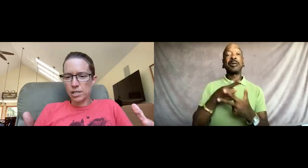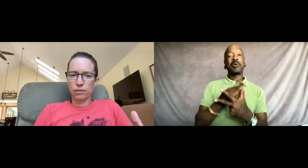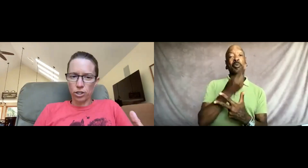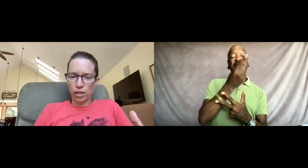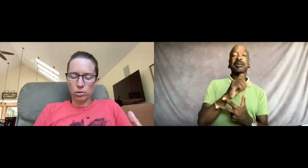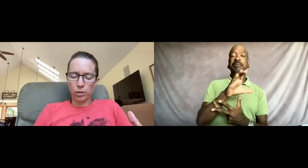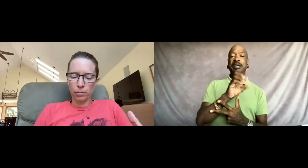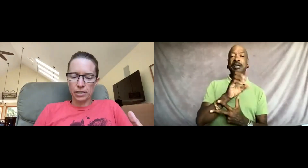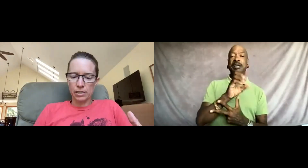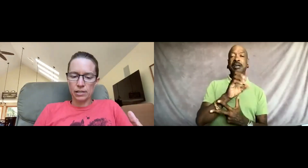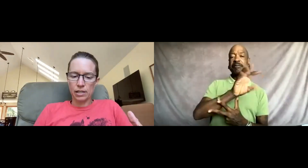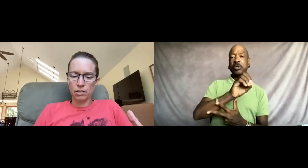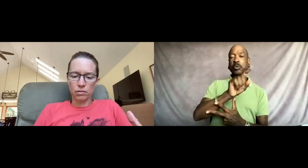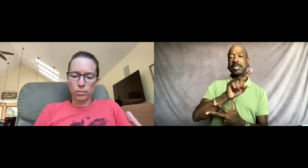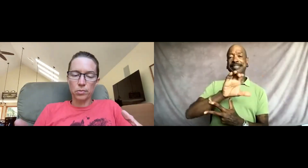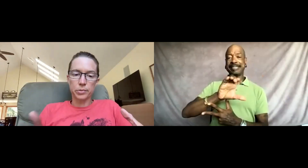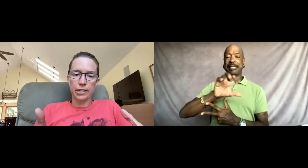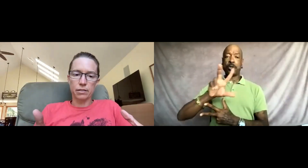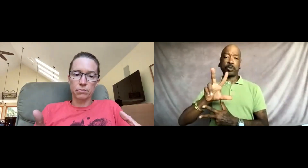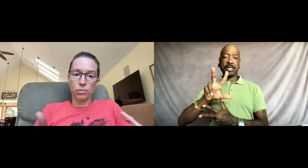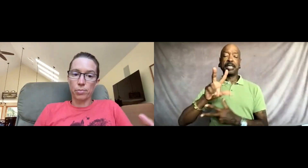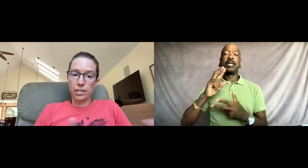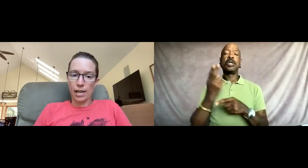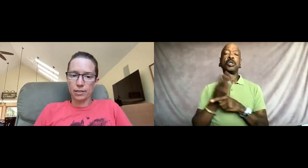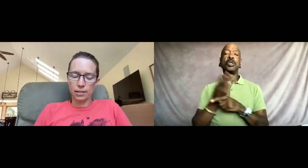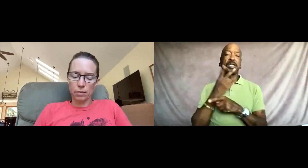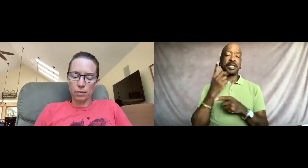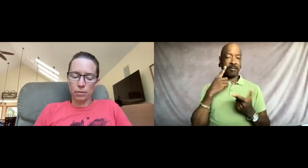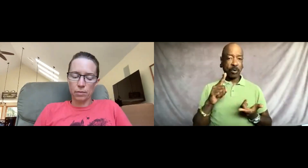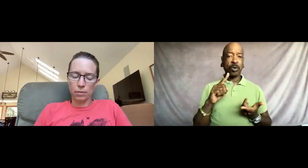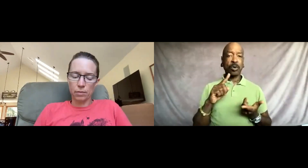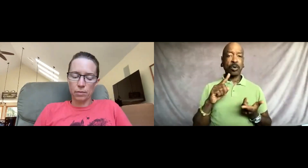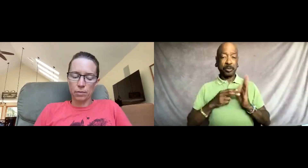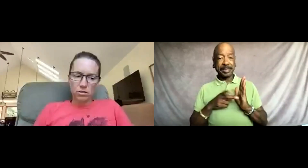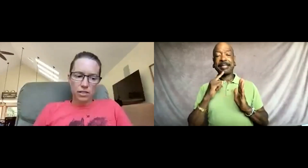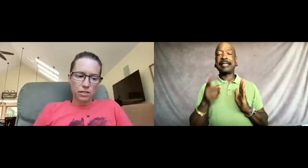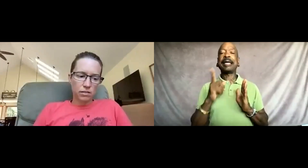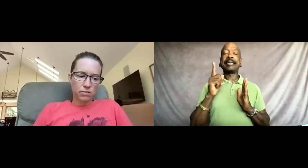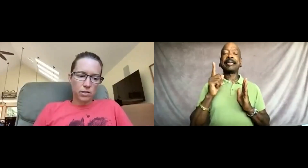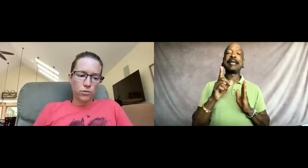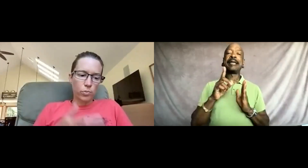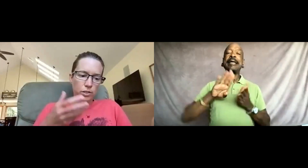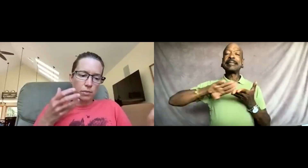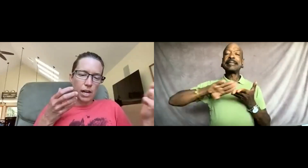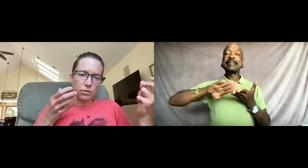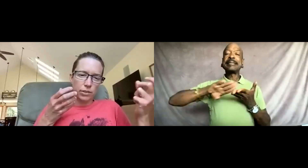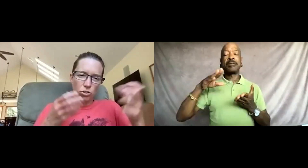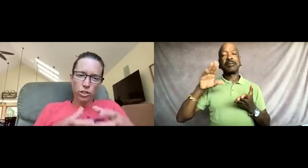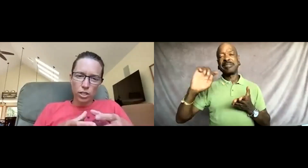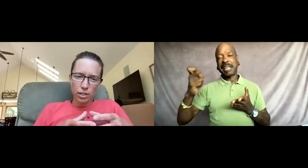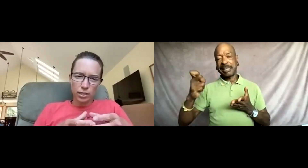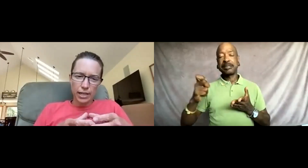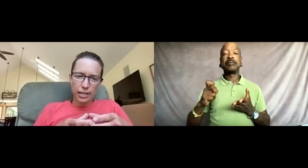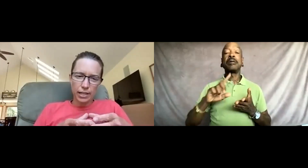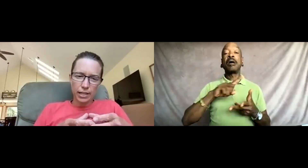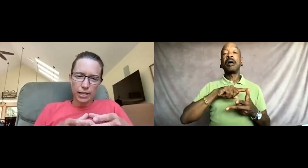using the land for charitable purposes and probably get property tax exemption. Another is if you put some kind of